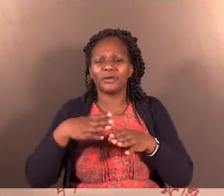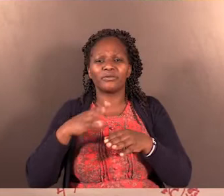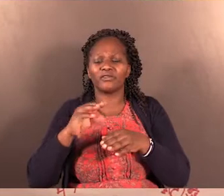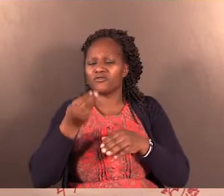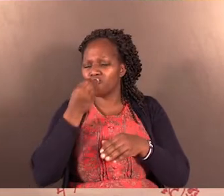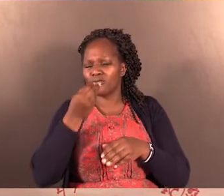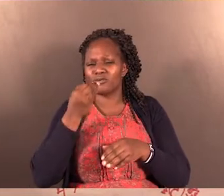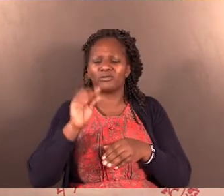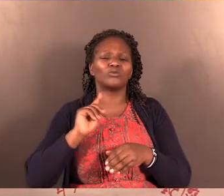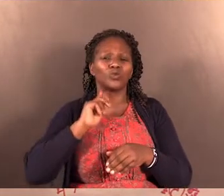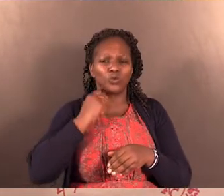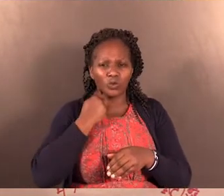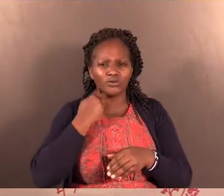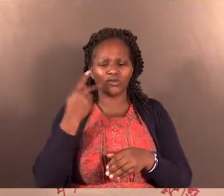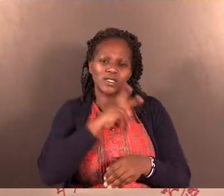the fine food?